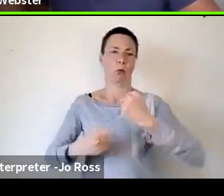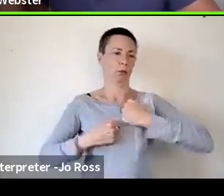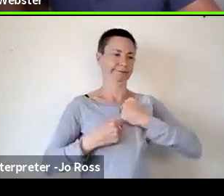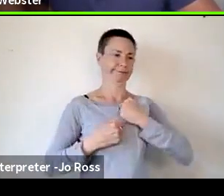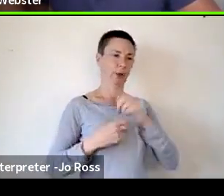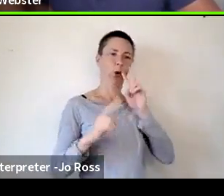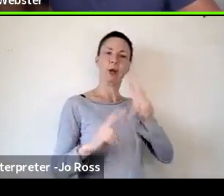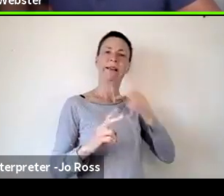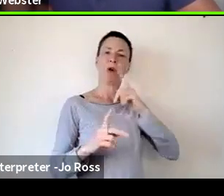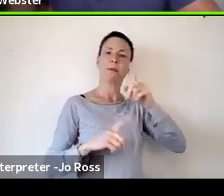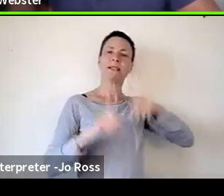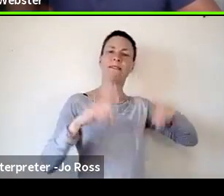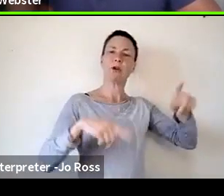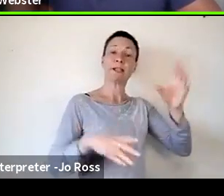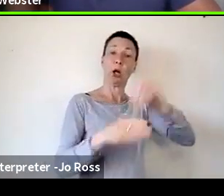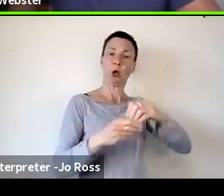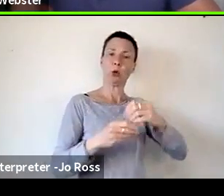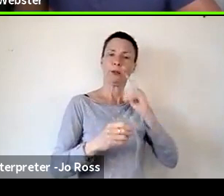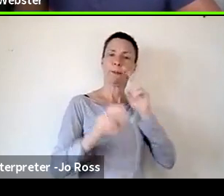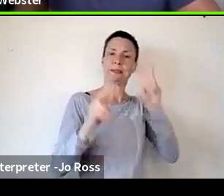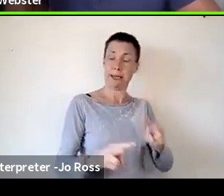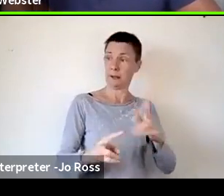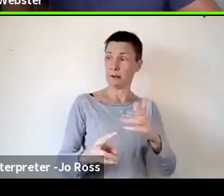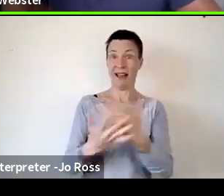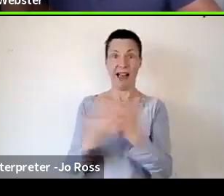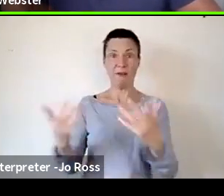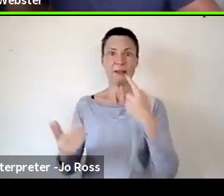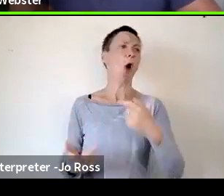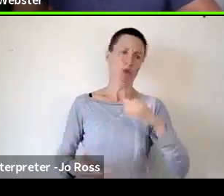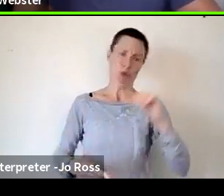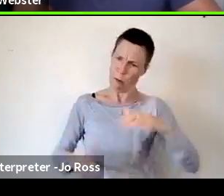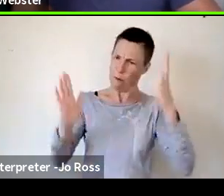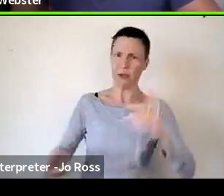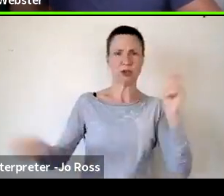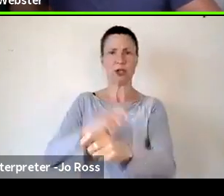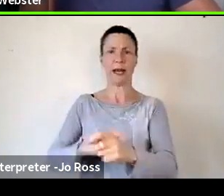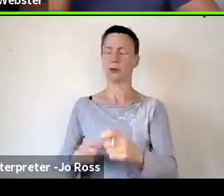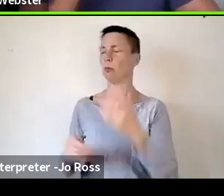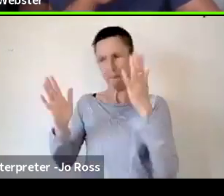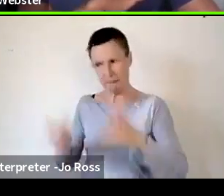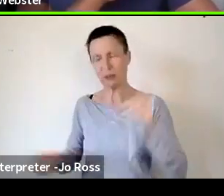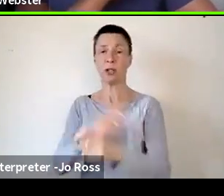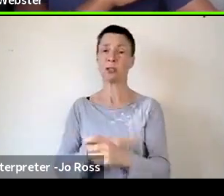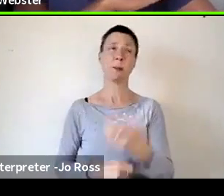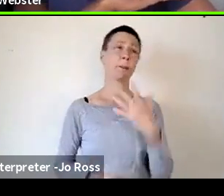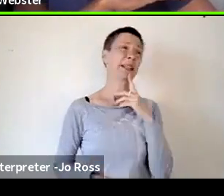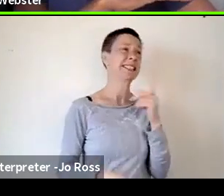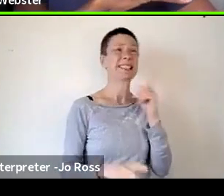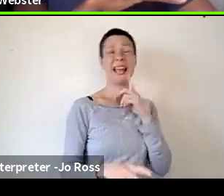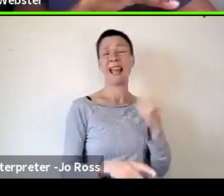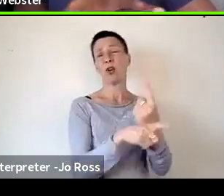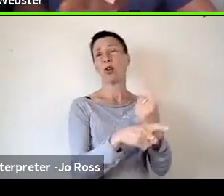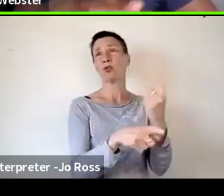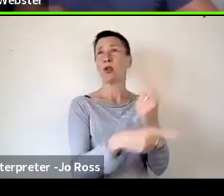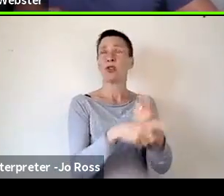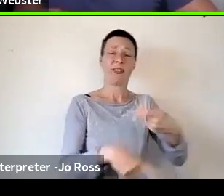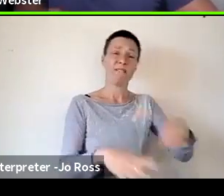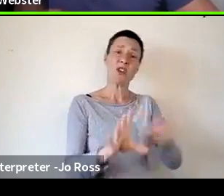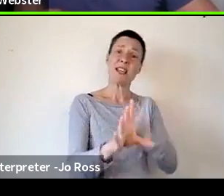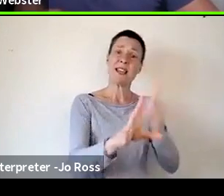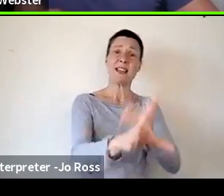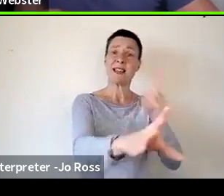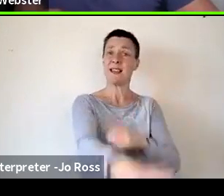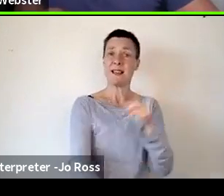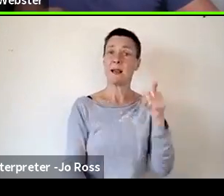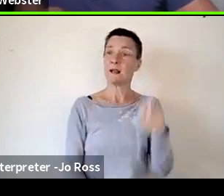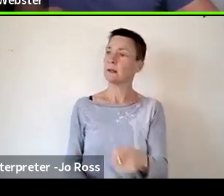diversity and inclusion, is that everyone was like, right, we need to make a change. And it's the same thing that people have been saying for years and years. And, just like